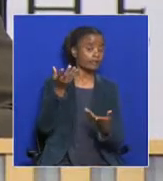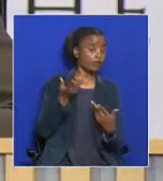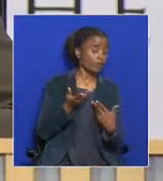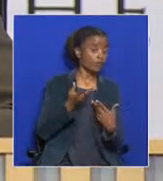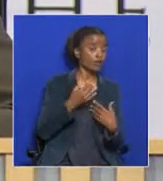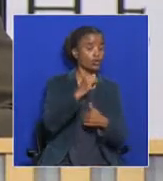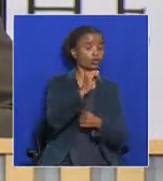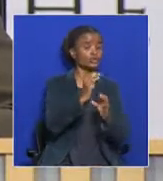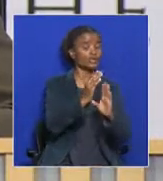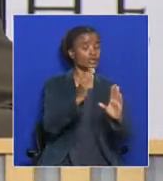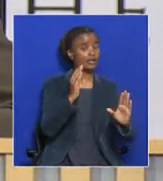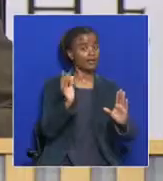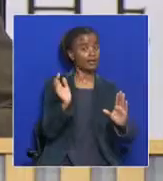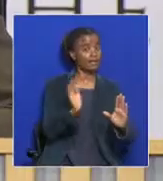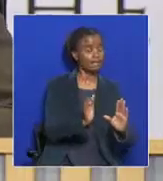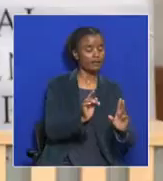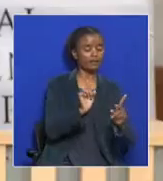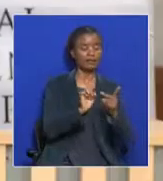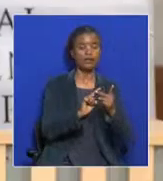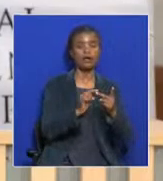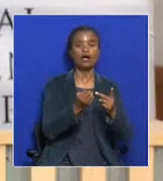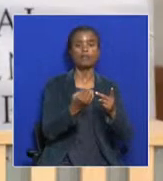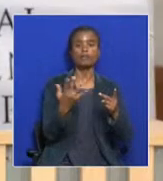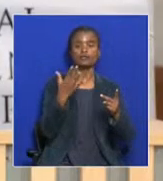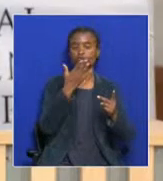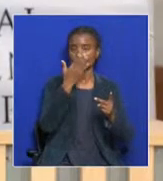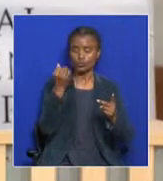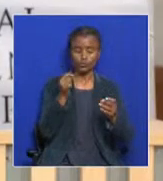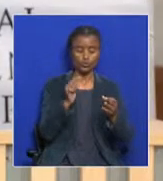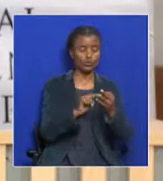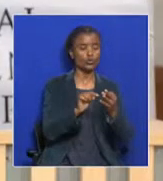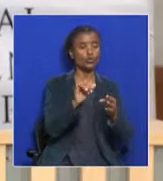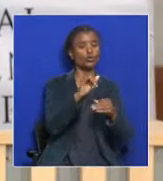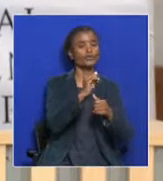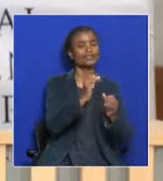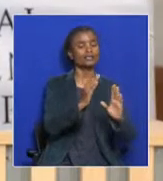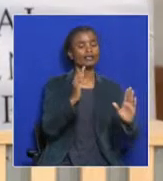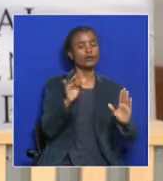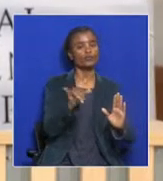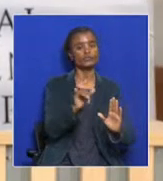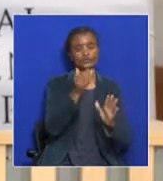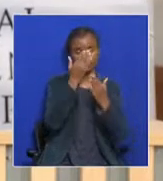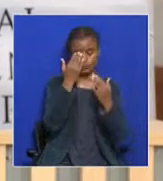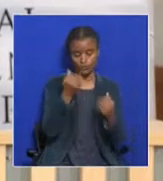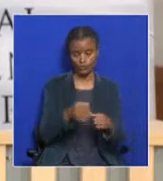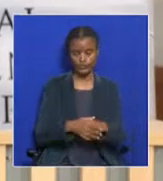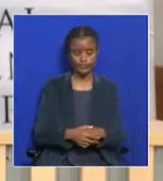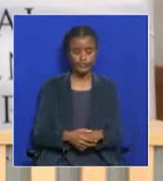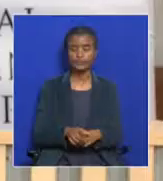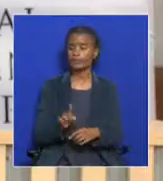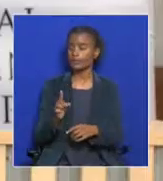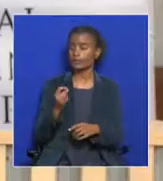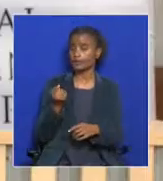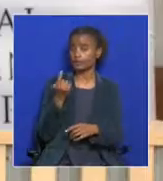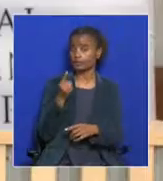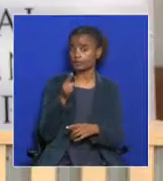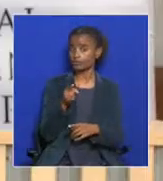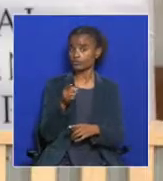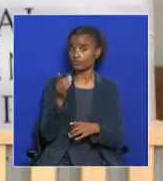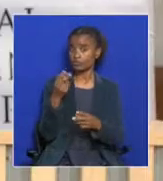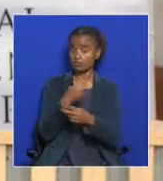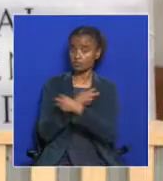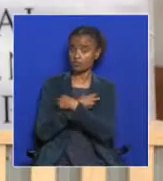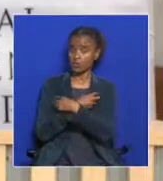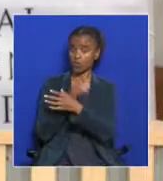we don't know. So, yes, that's it. And understanding that you're on leave and therefore at home, and I take it that you wouldn't